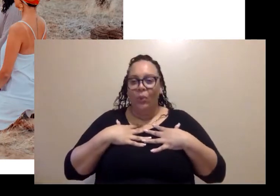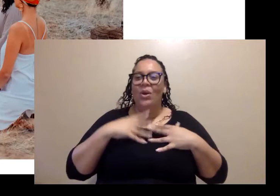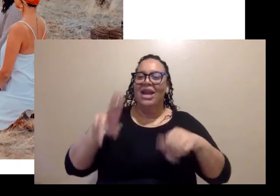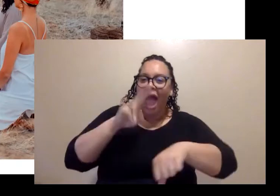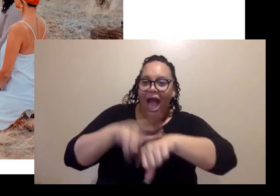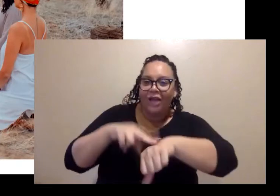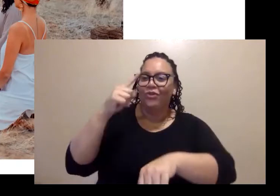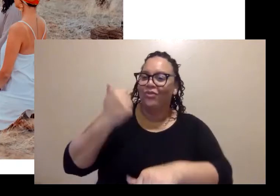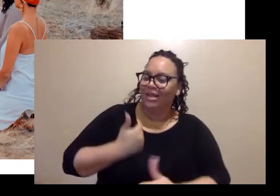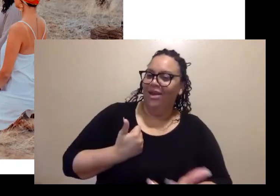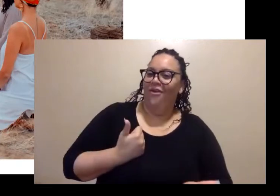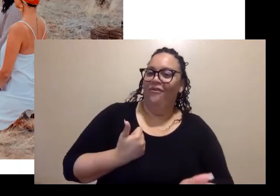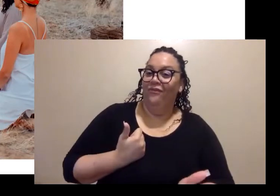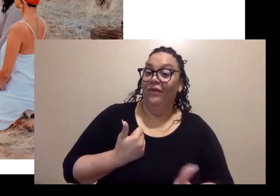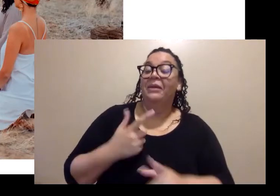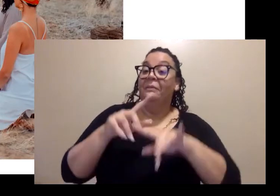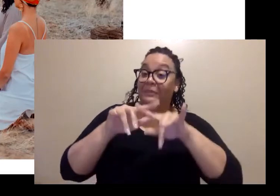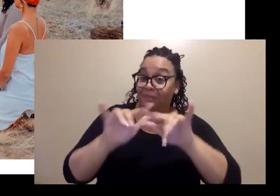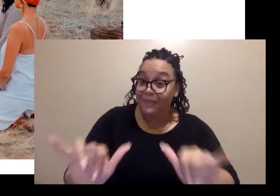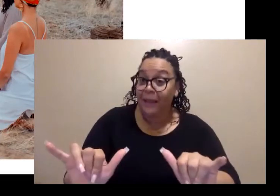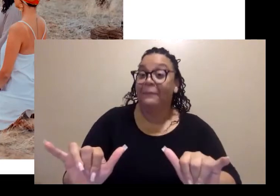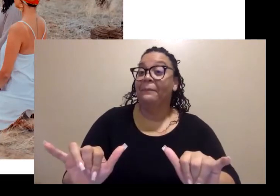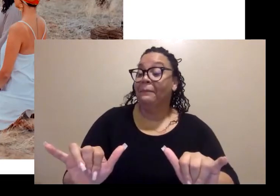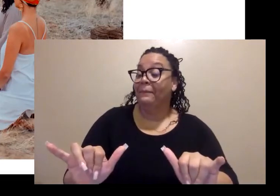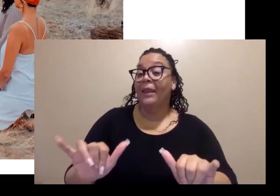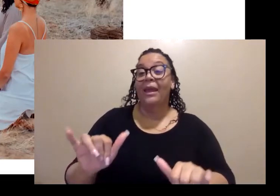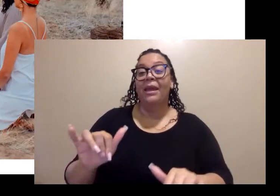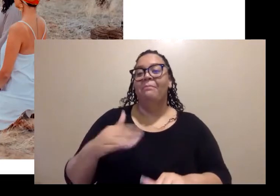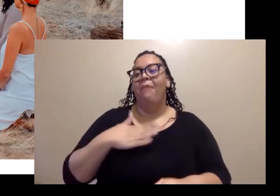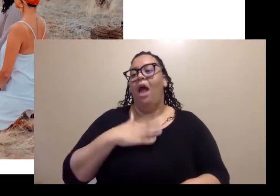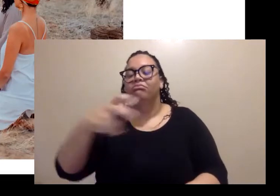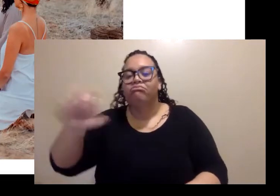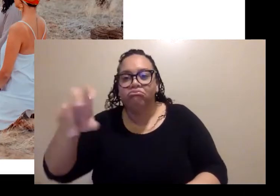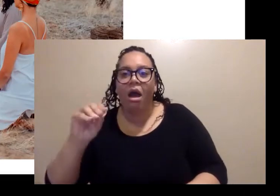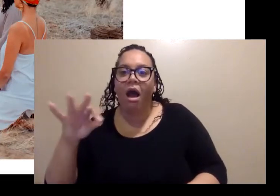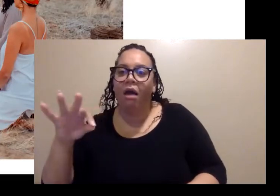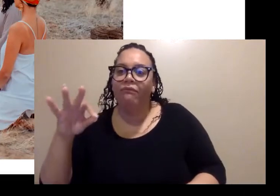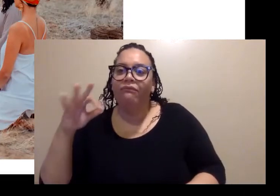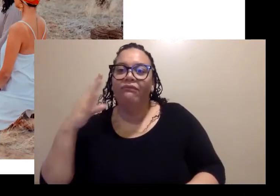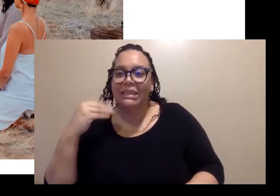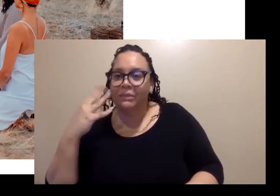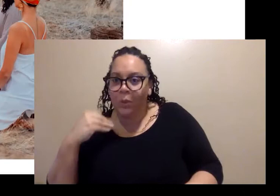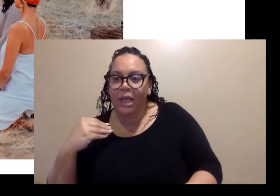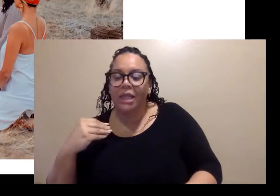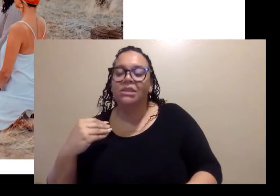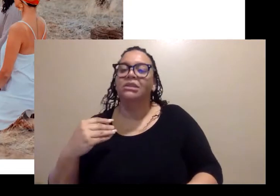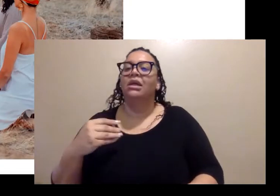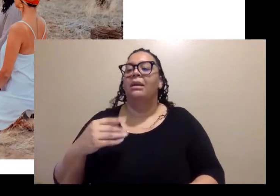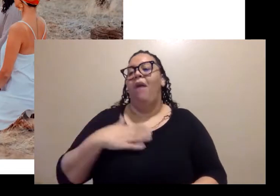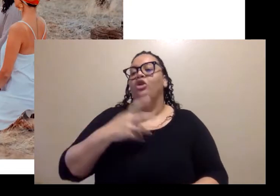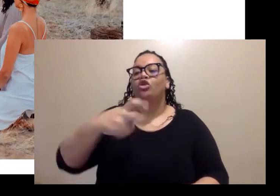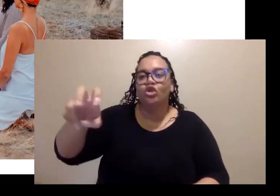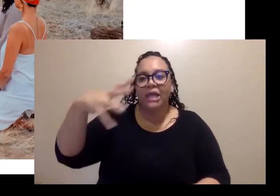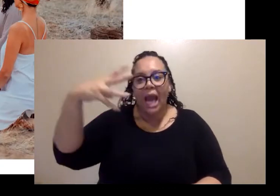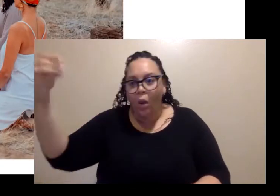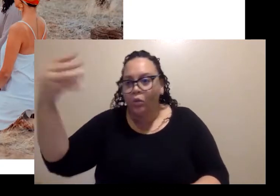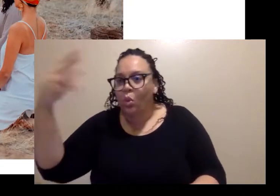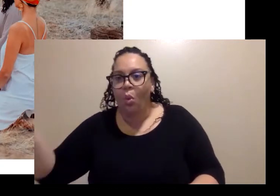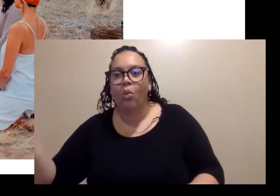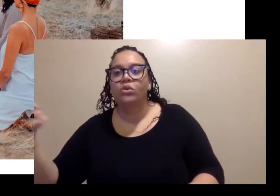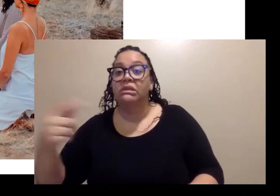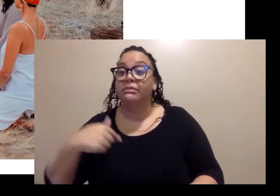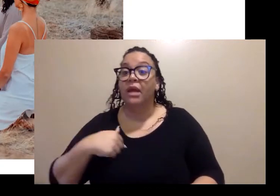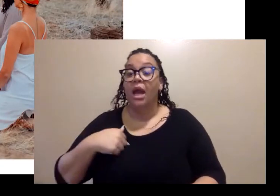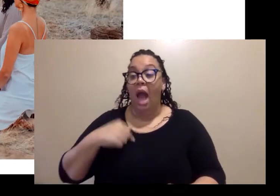time, in my journey of experiencing the outdoors and being a part of it, I remember being